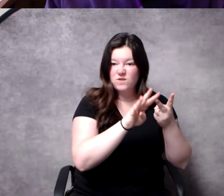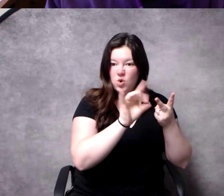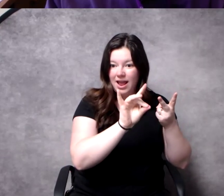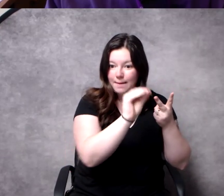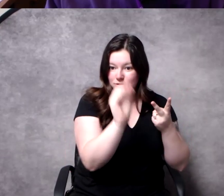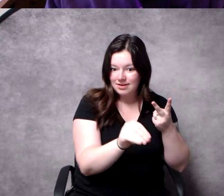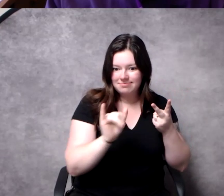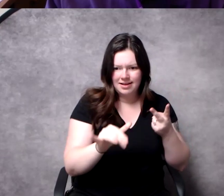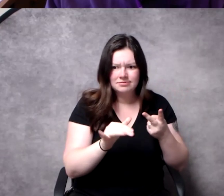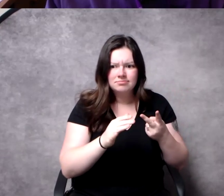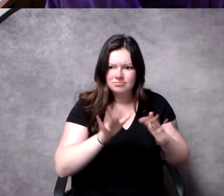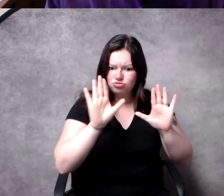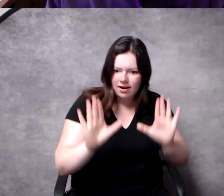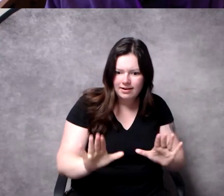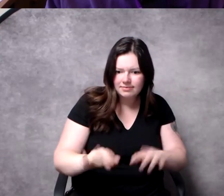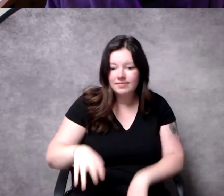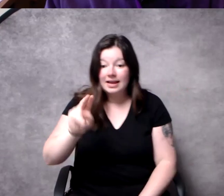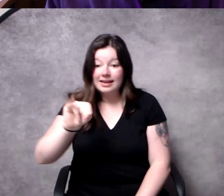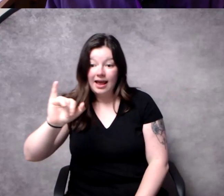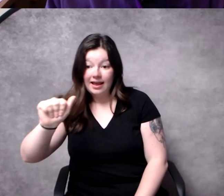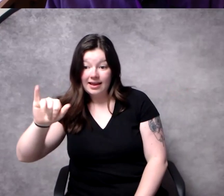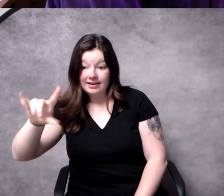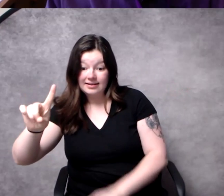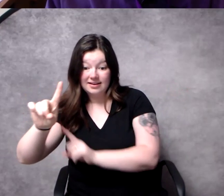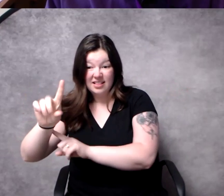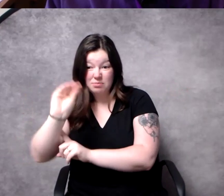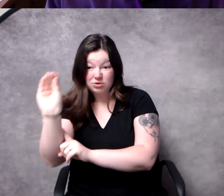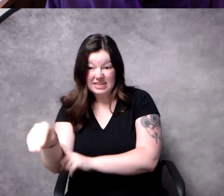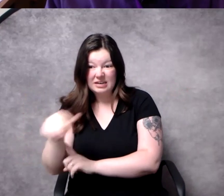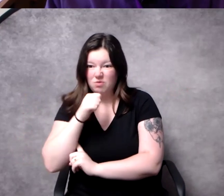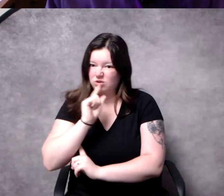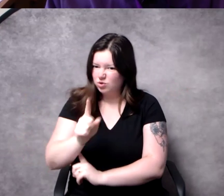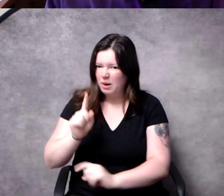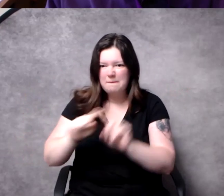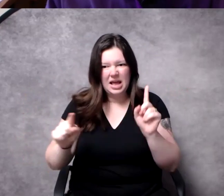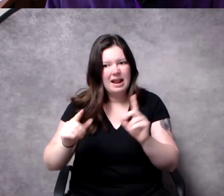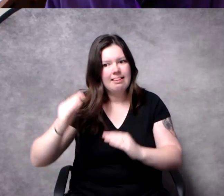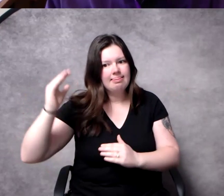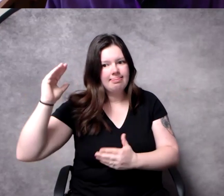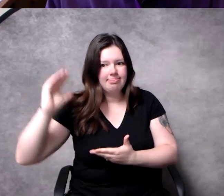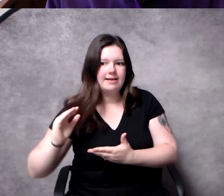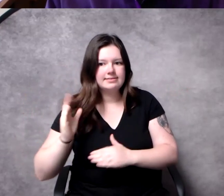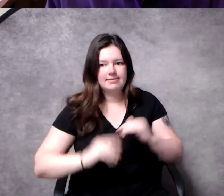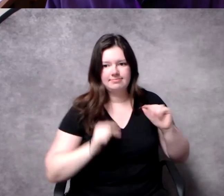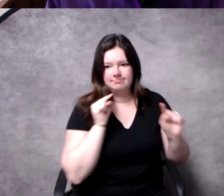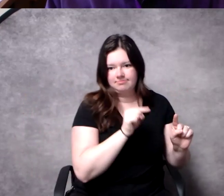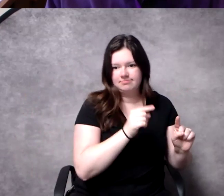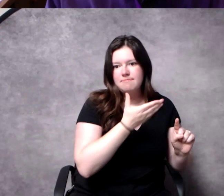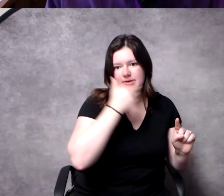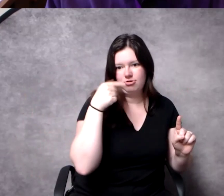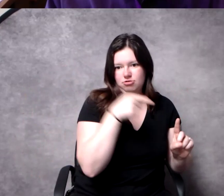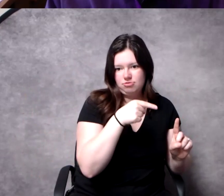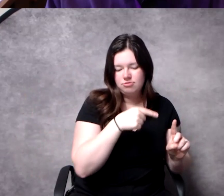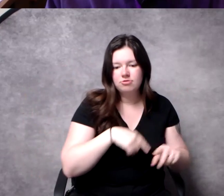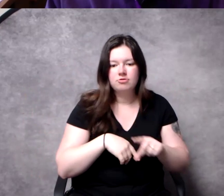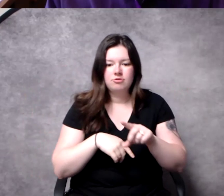for NIAID, but they are not that high. I can say that. Yeah, I'll just add they're much lower. NIH